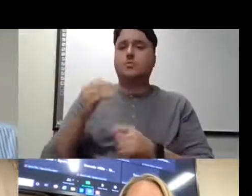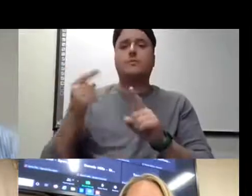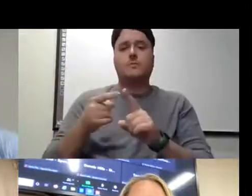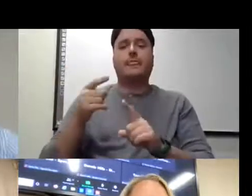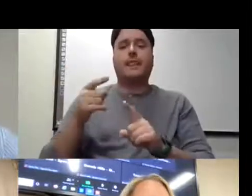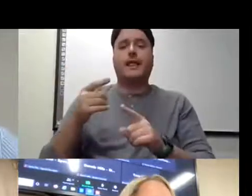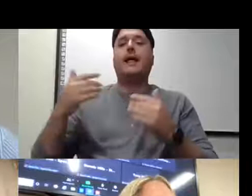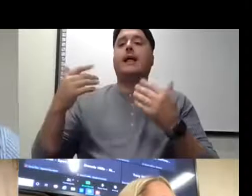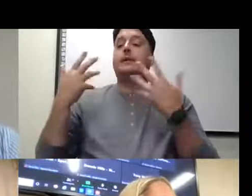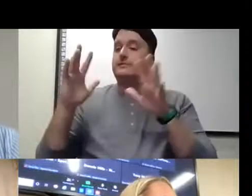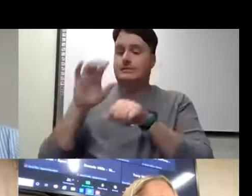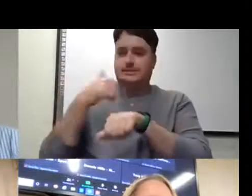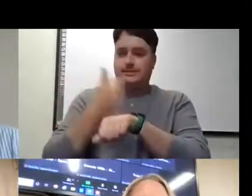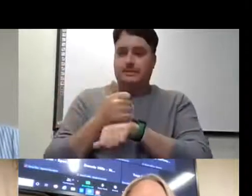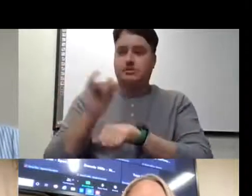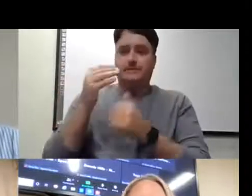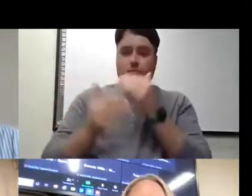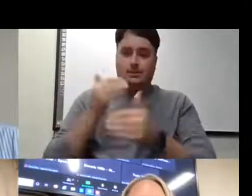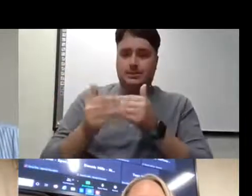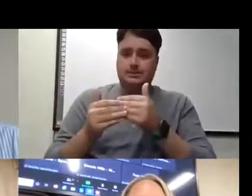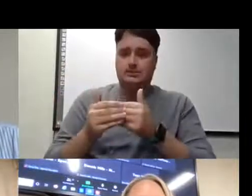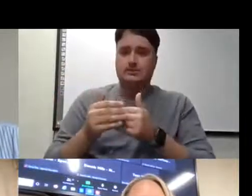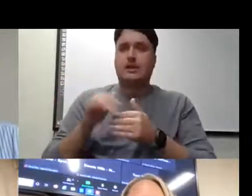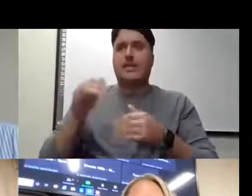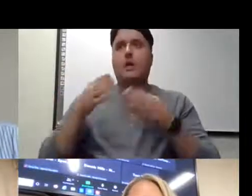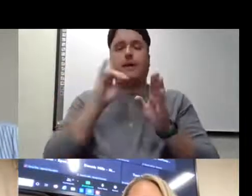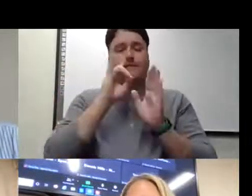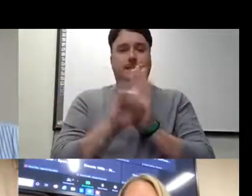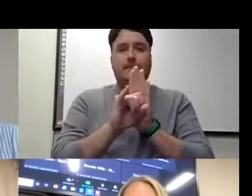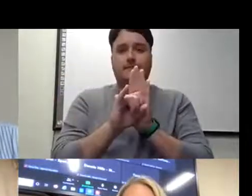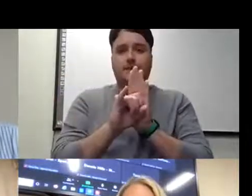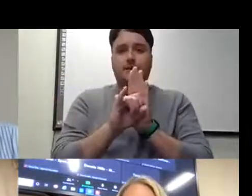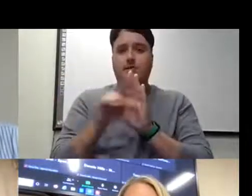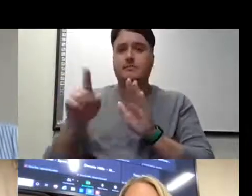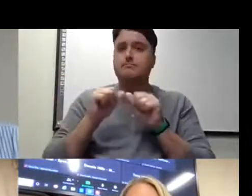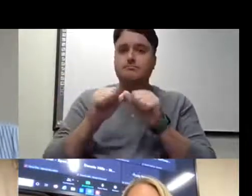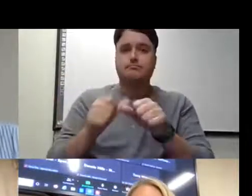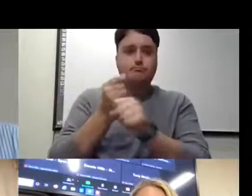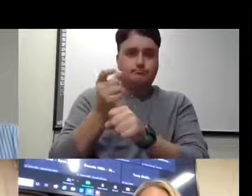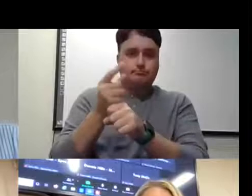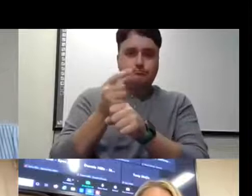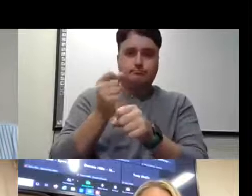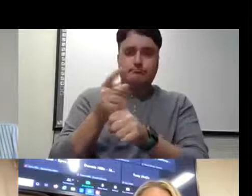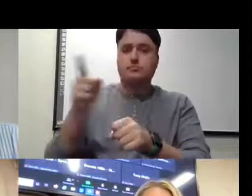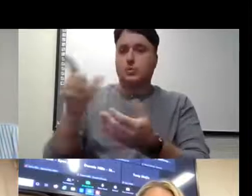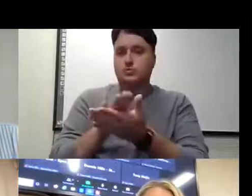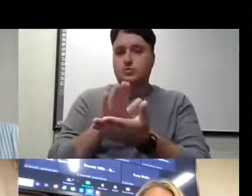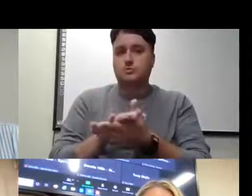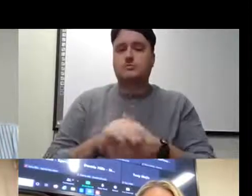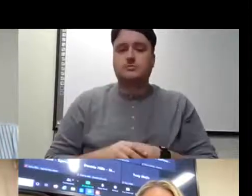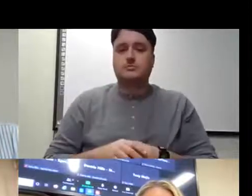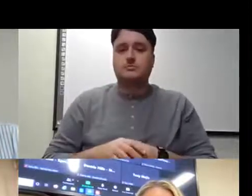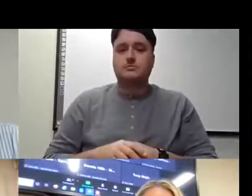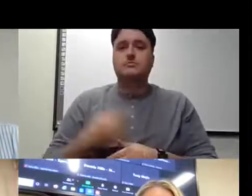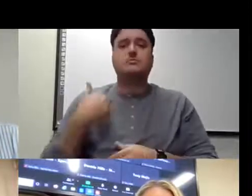has established that process and that way of identifying consistently year after year those schools. We're